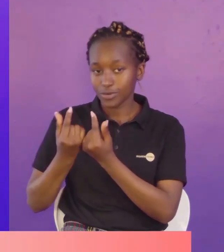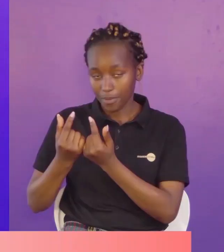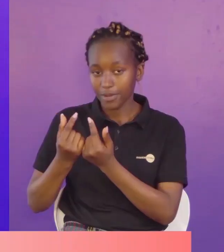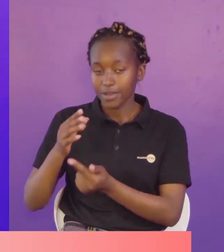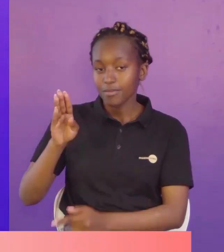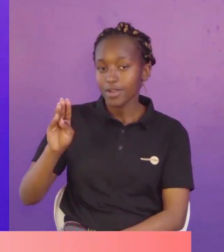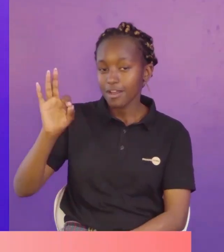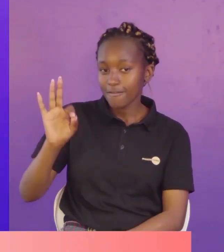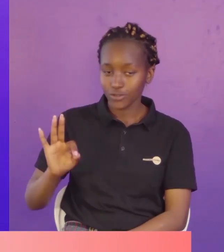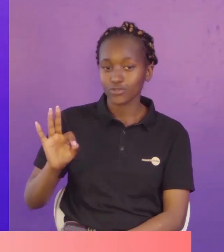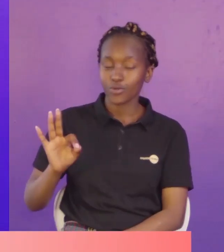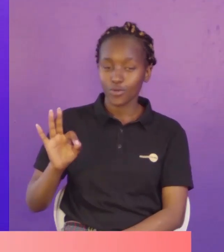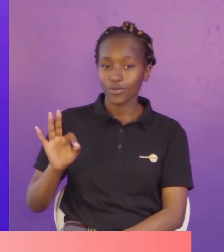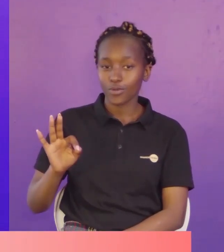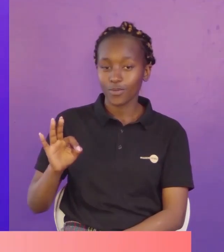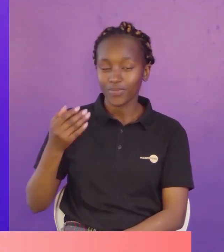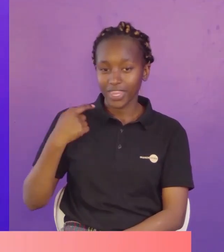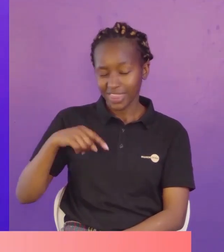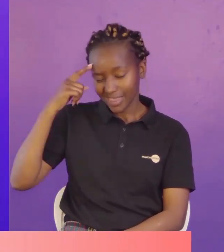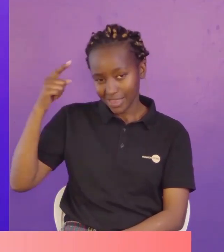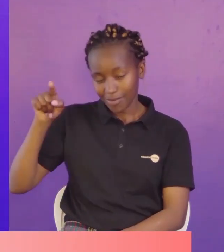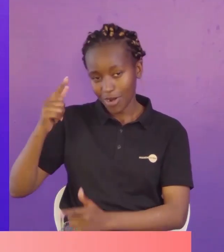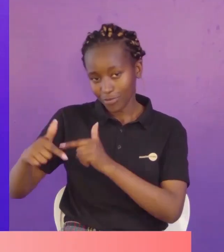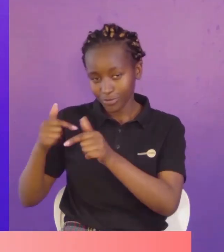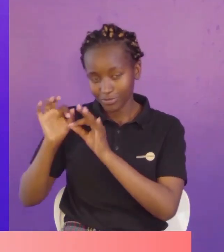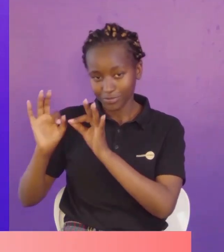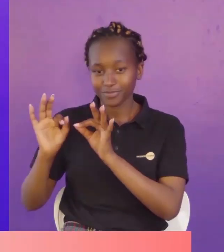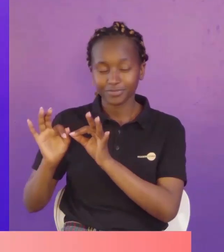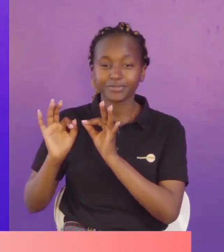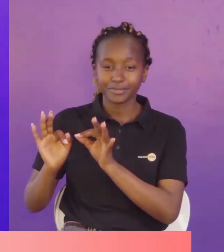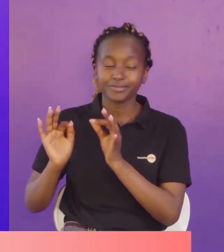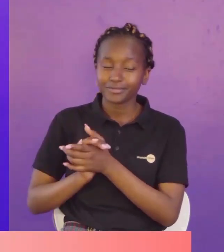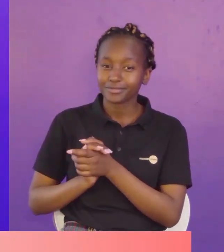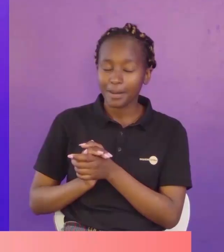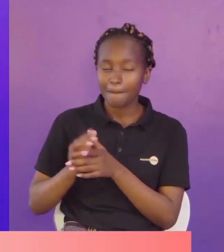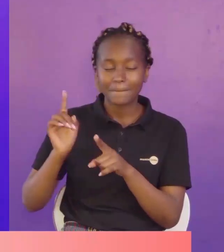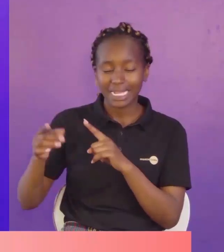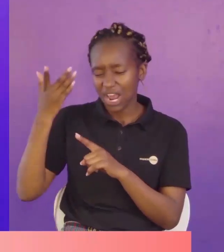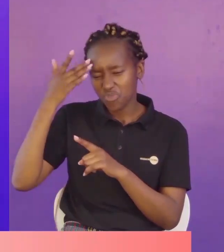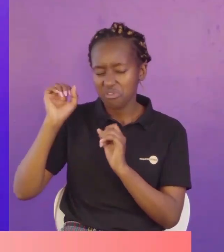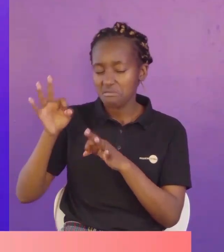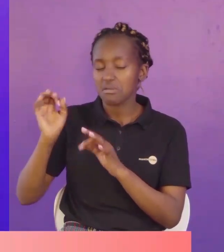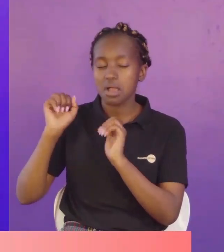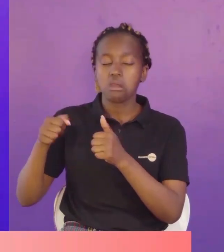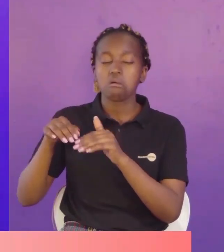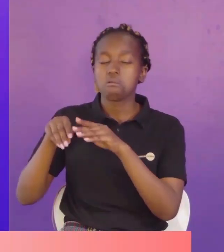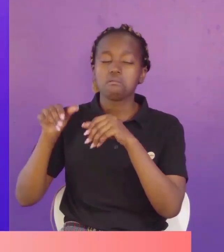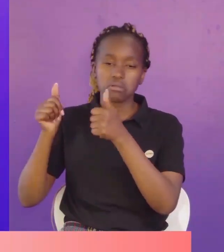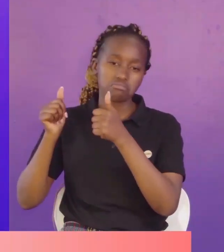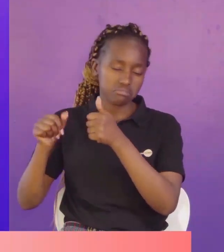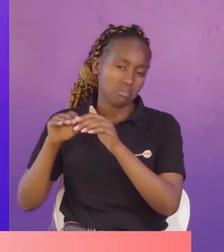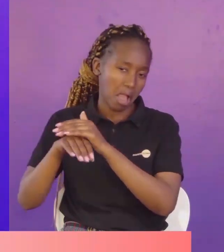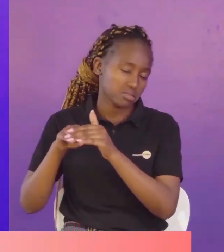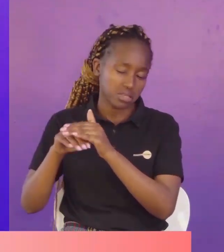Faso, surprisingly, they are doing well, but I don't see if they can qualify for the World